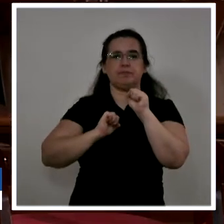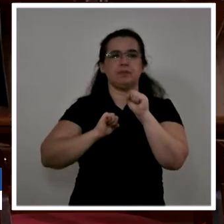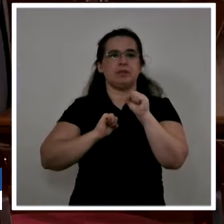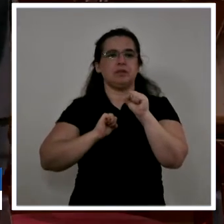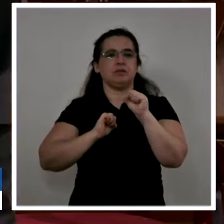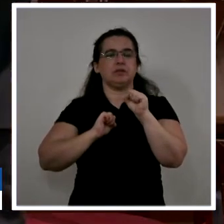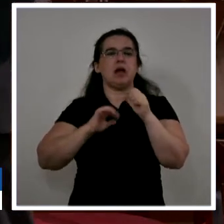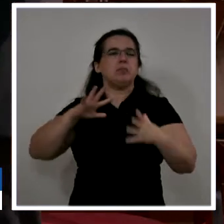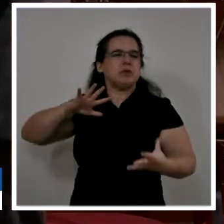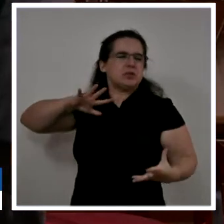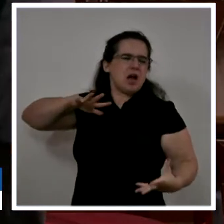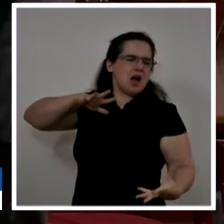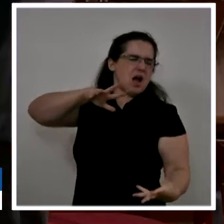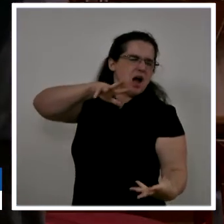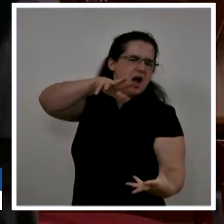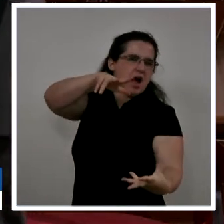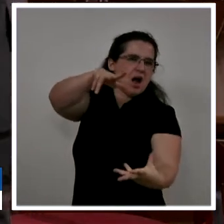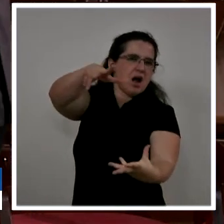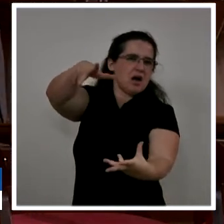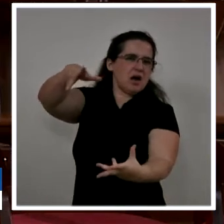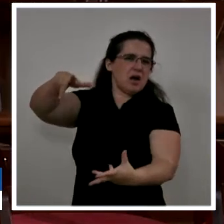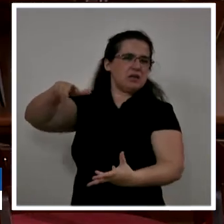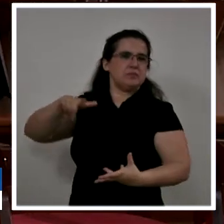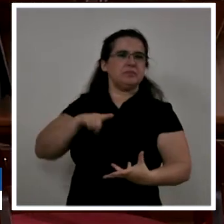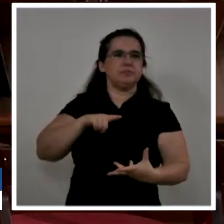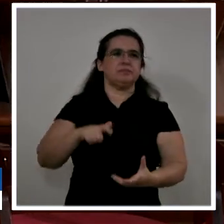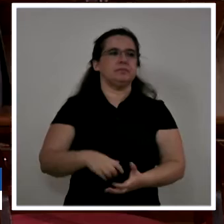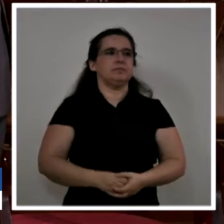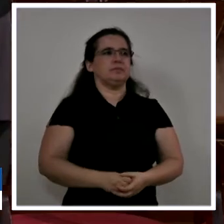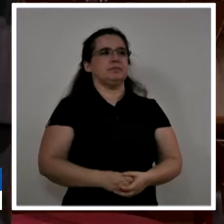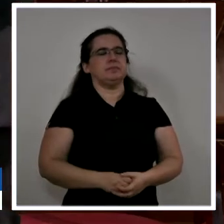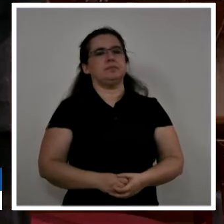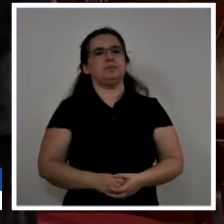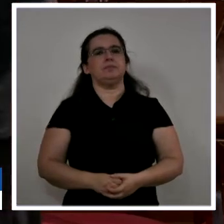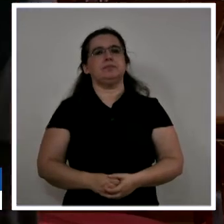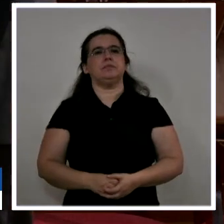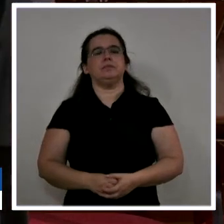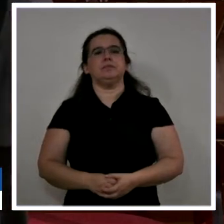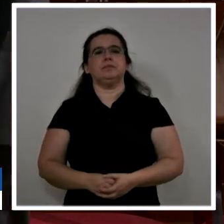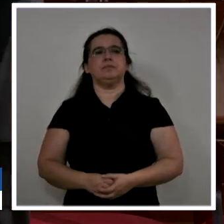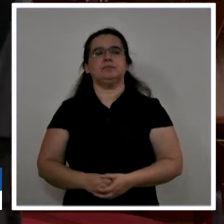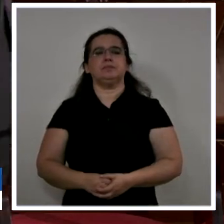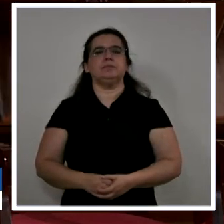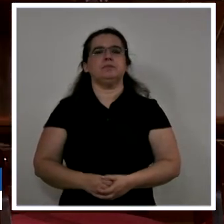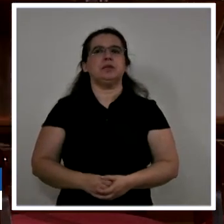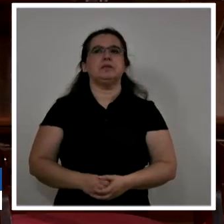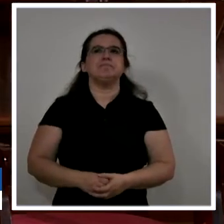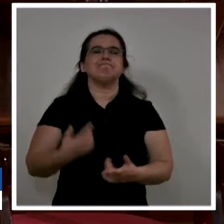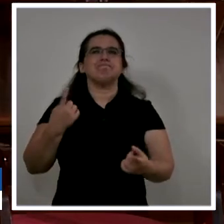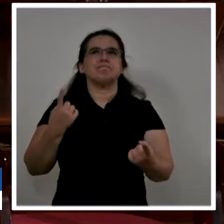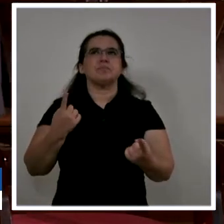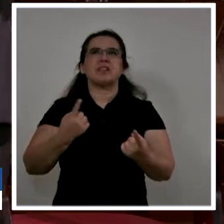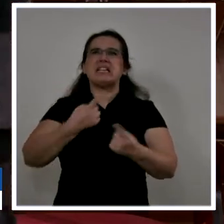esta imensidão, there is no hint that help will come from elsewhere to save us from ourselves. Não há